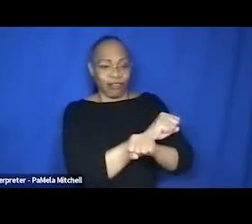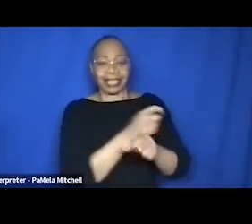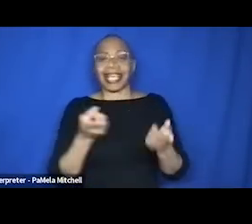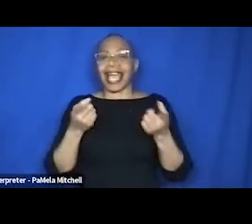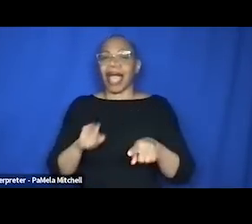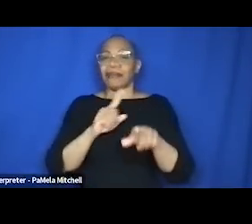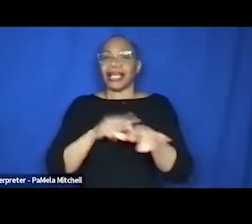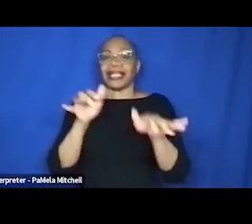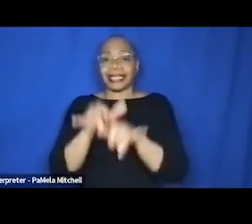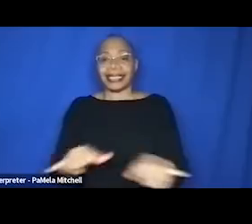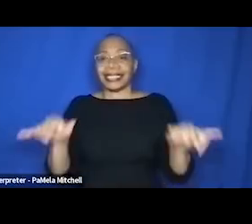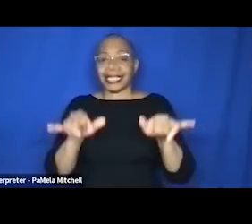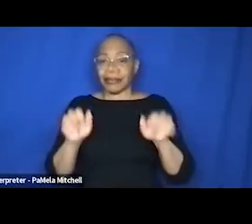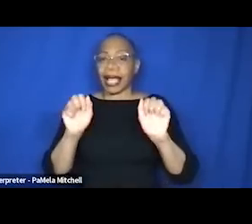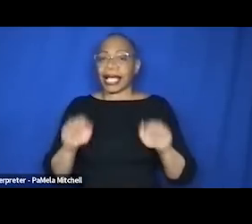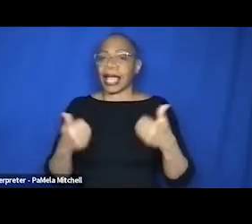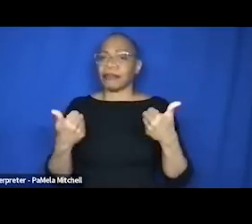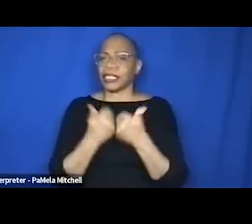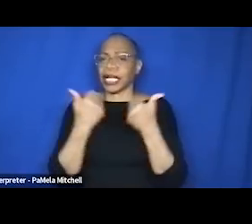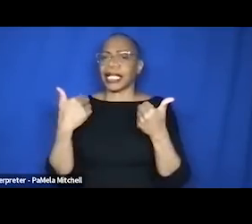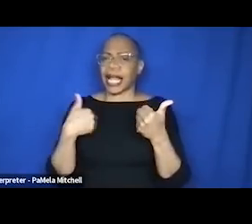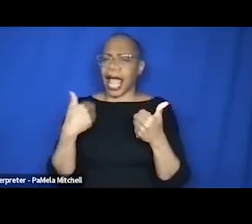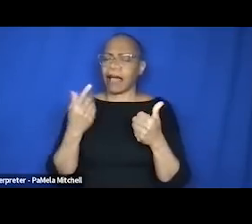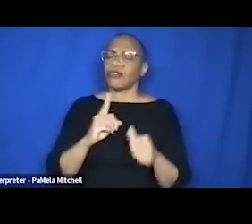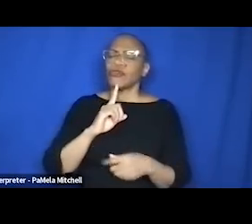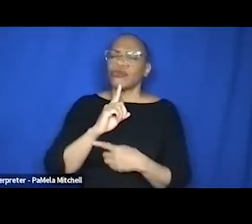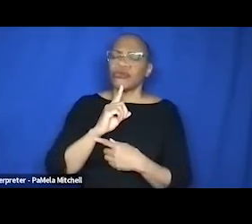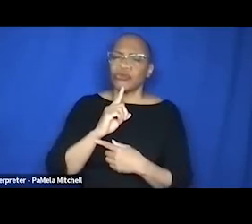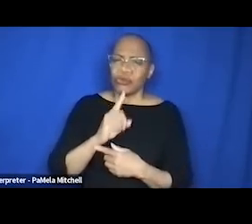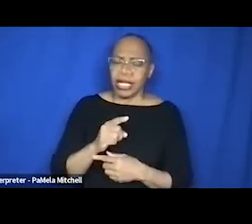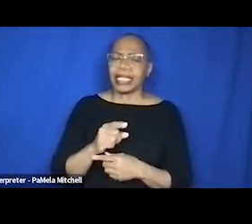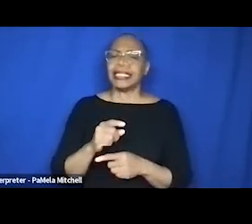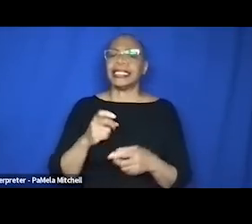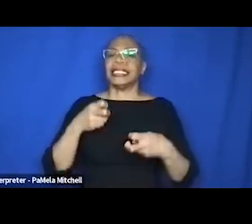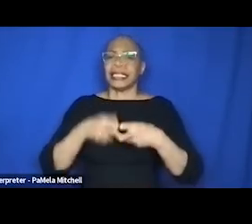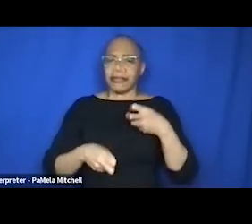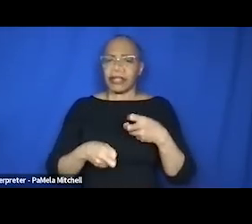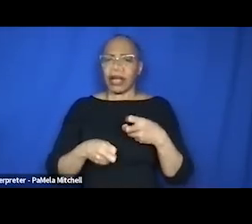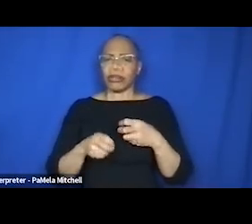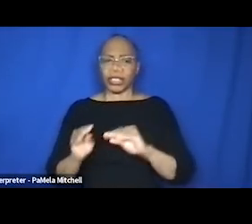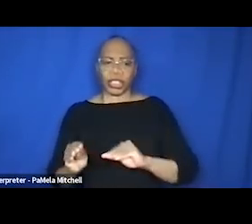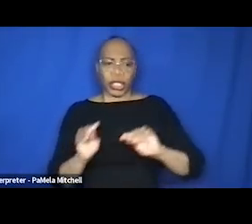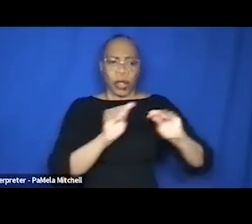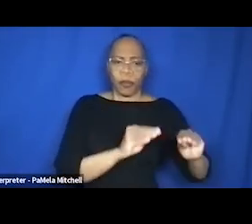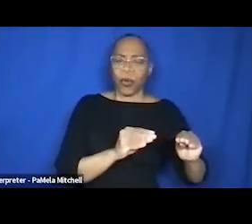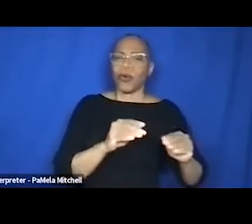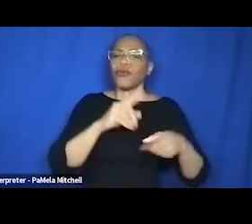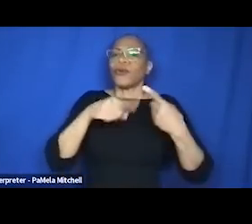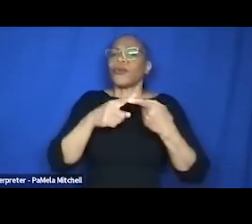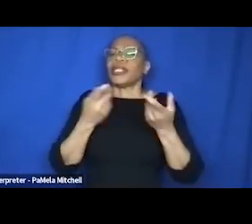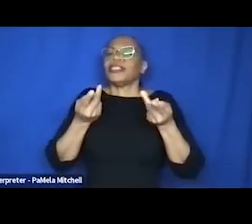be even more challenging and have a lot of implications for people moving down the road as they're trying to get into housing. It can have financial